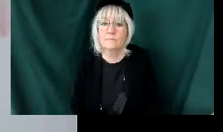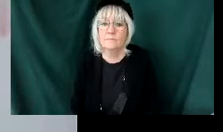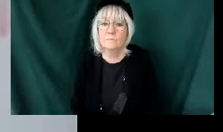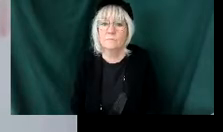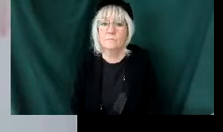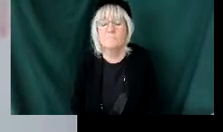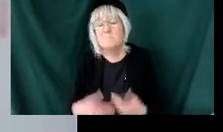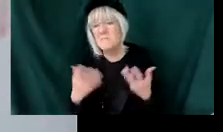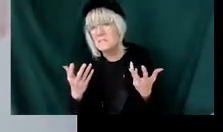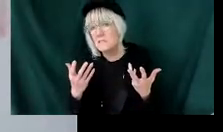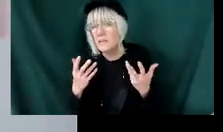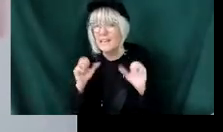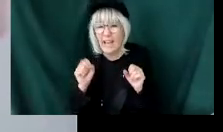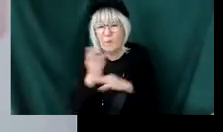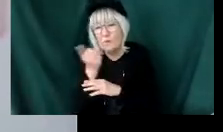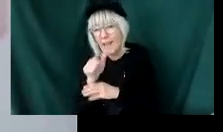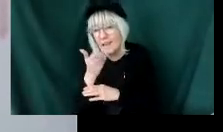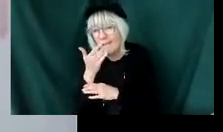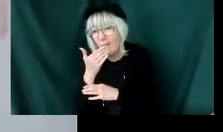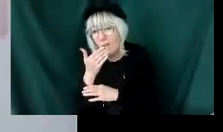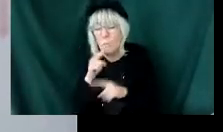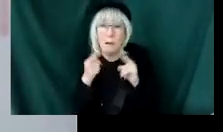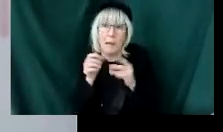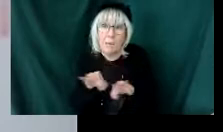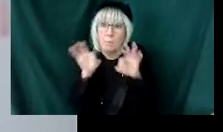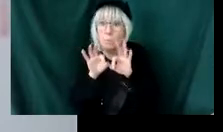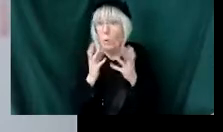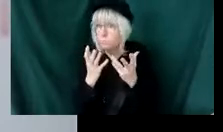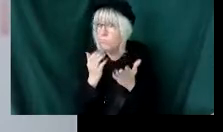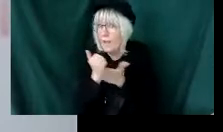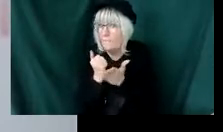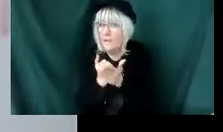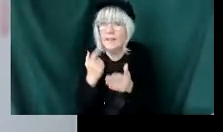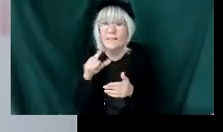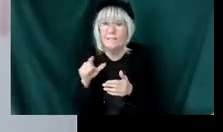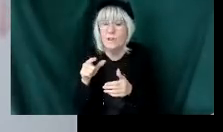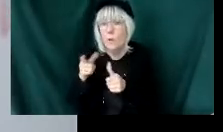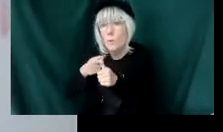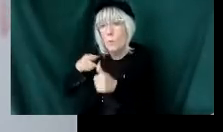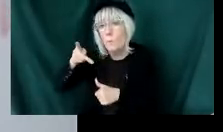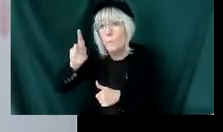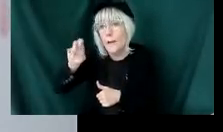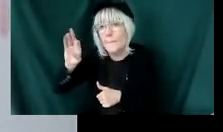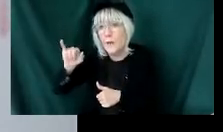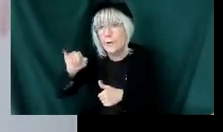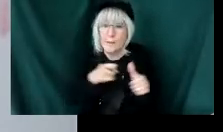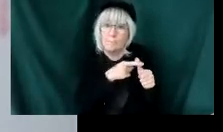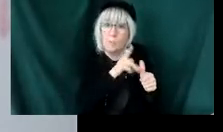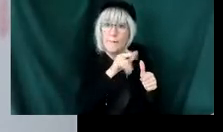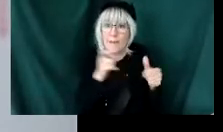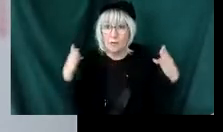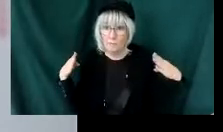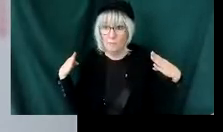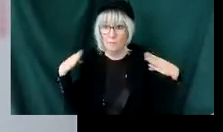you can do any colors, but try to use 2 primary colors to make a secondary color box. So make